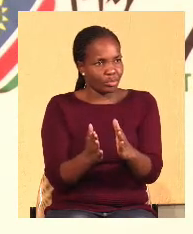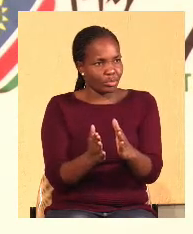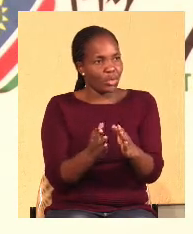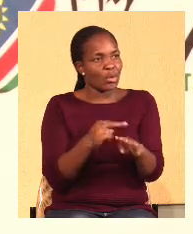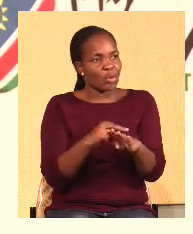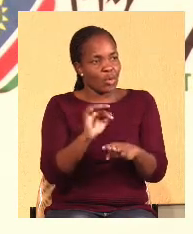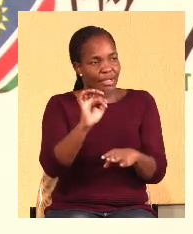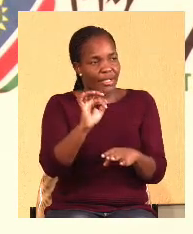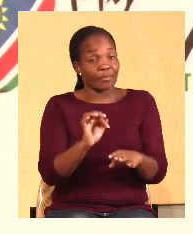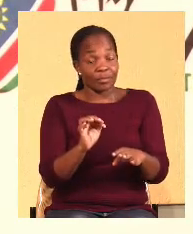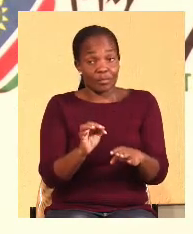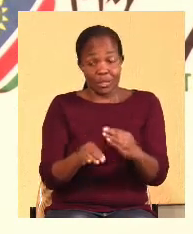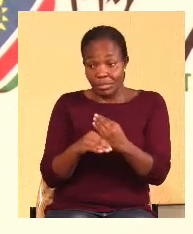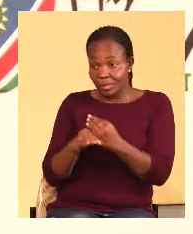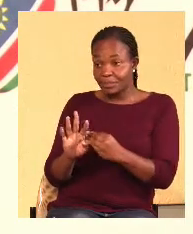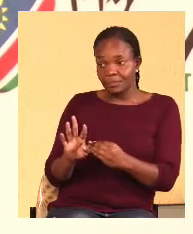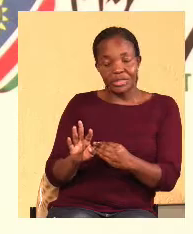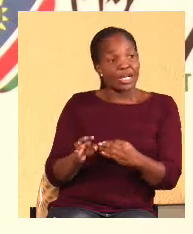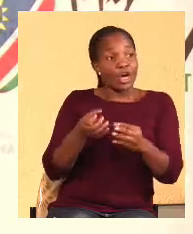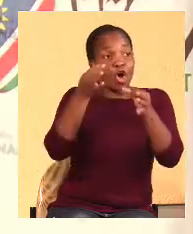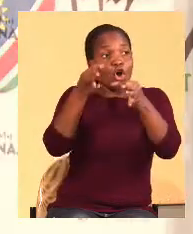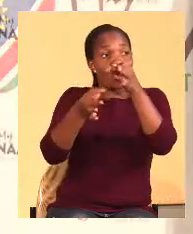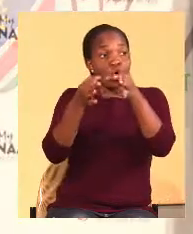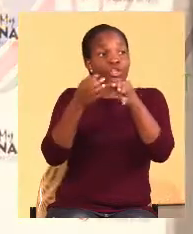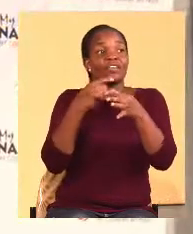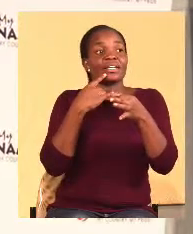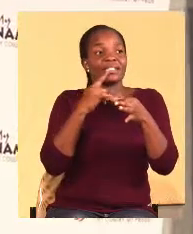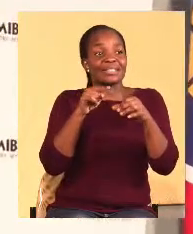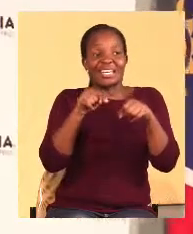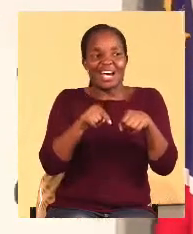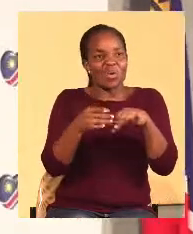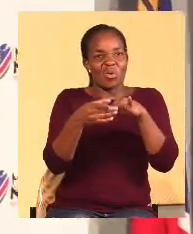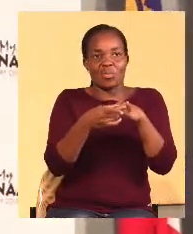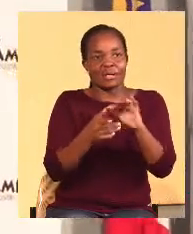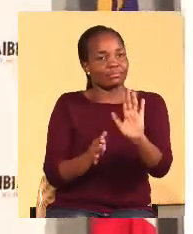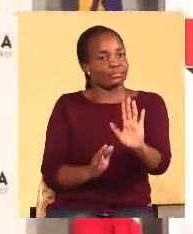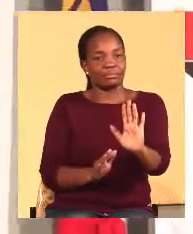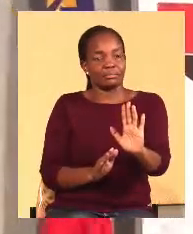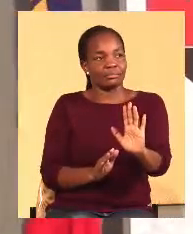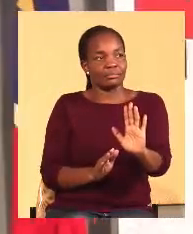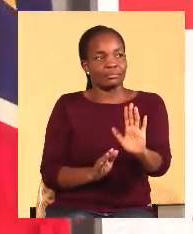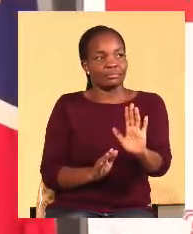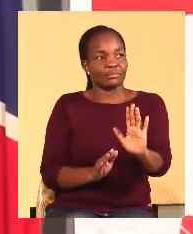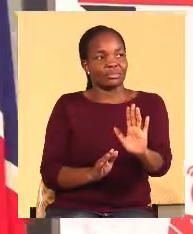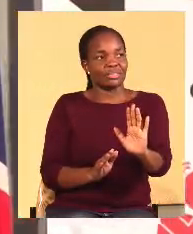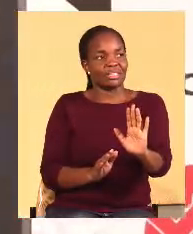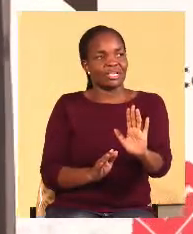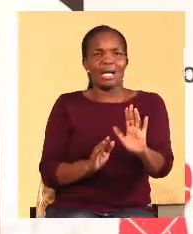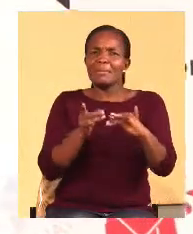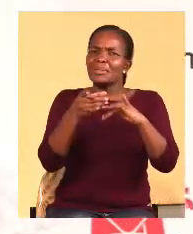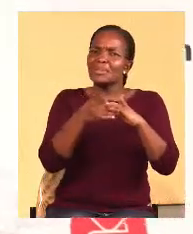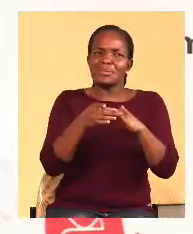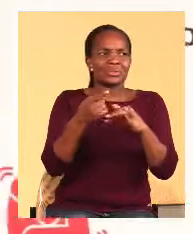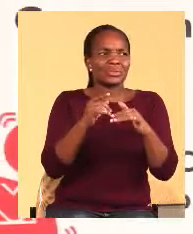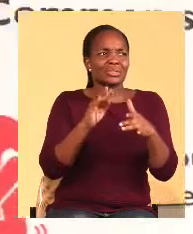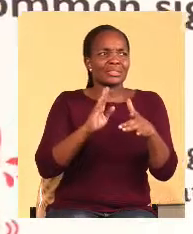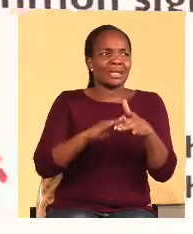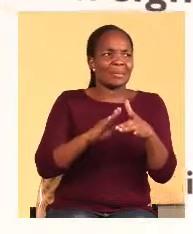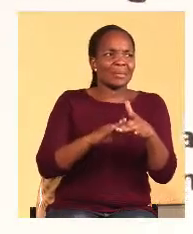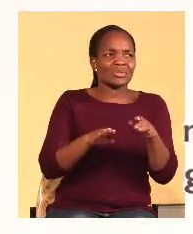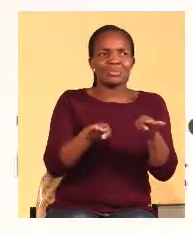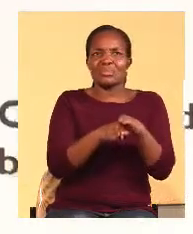The minister wants to add. Yes, quickly. The courts have said for now we will not register marriages. But remember, marriage is not about whether you're doing it